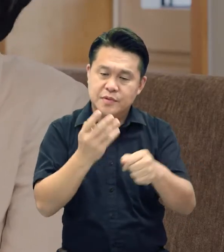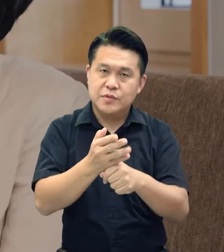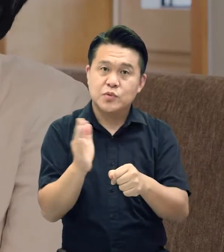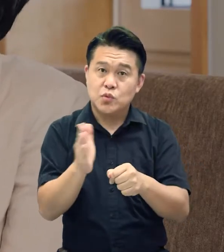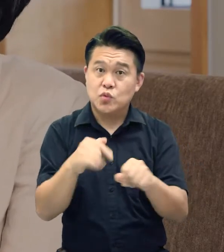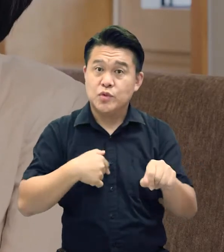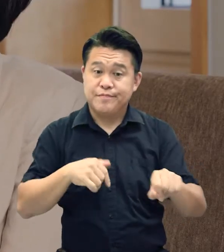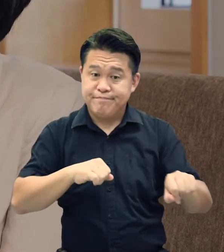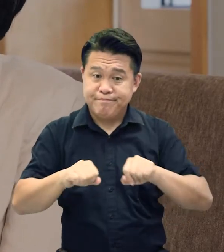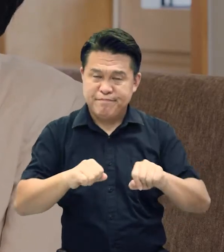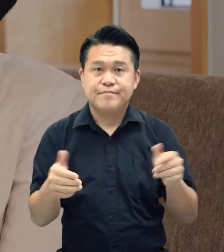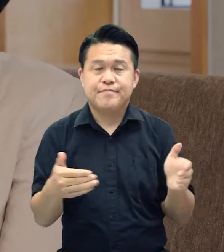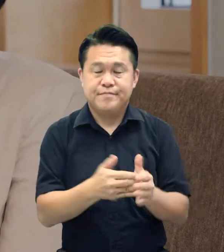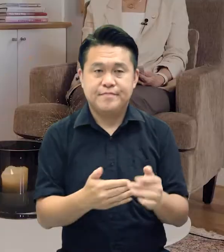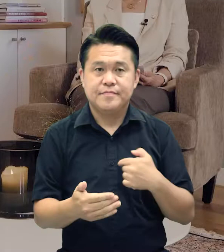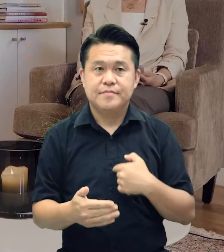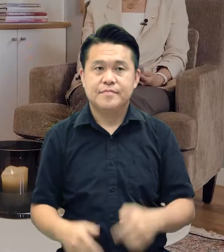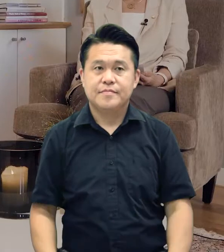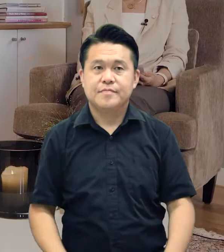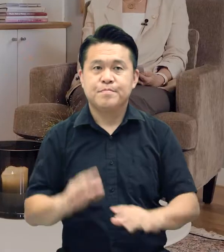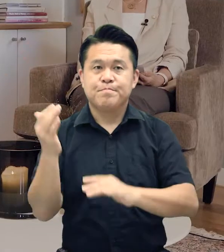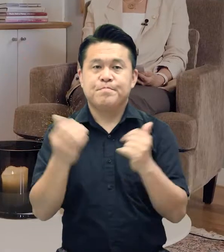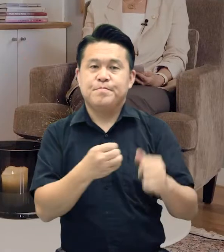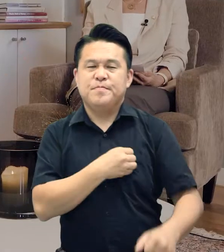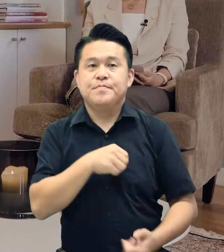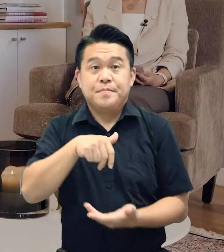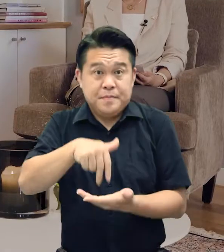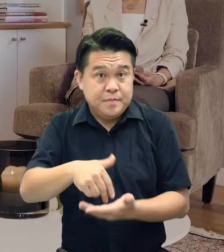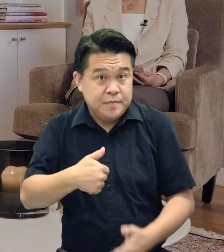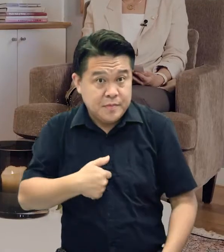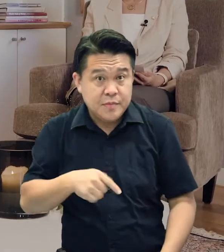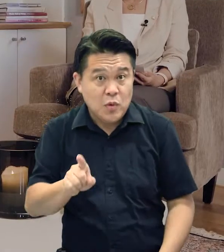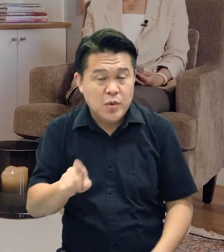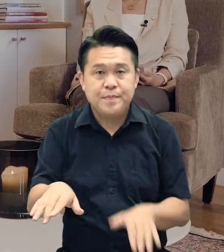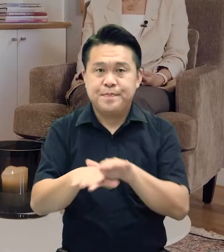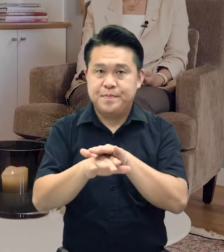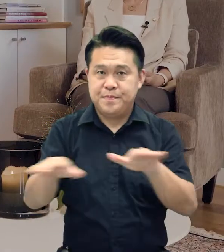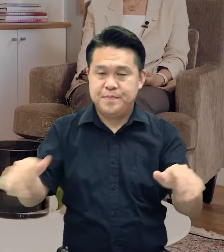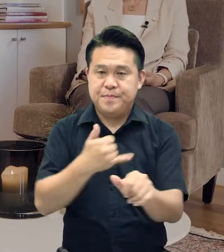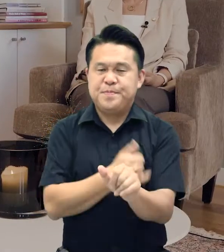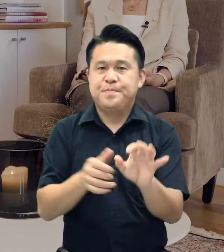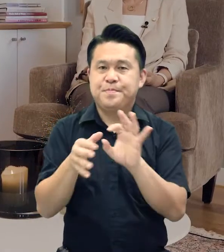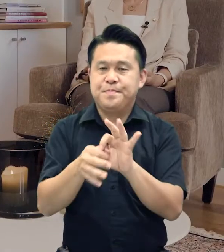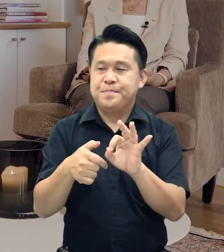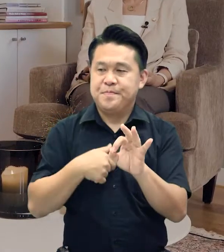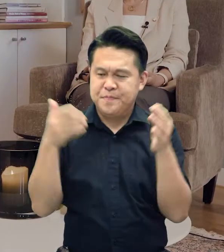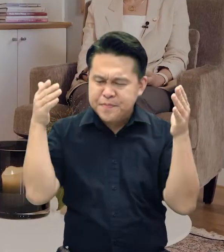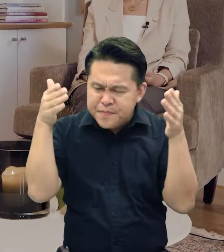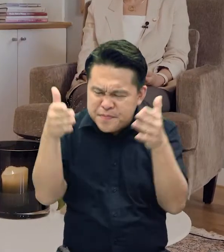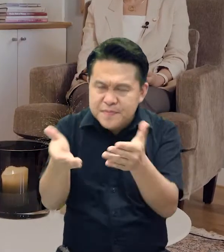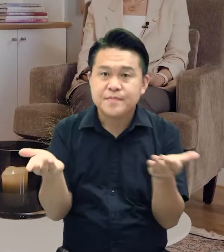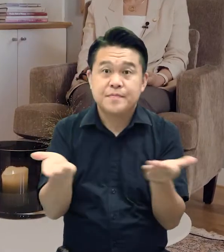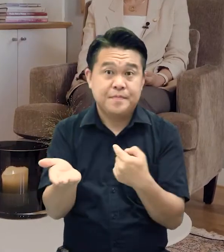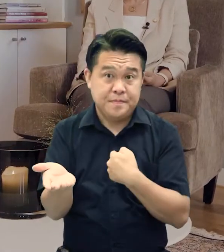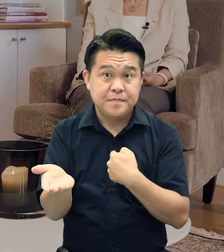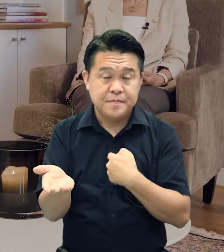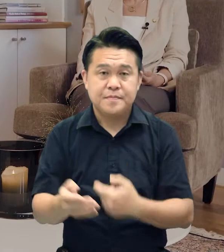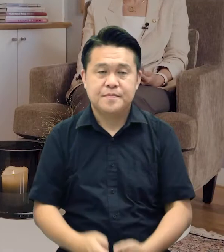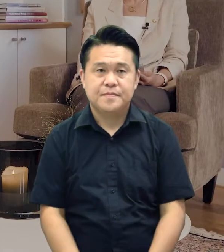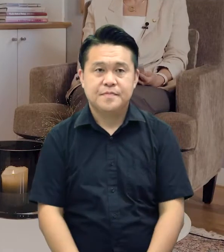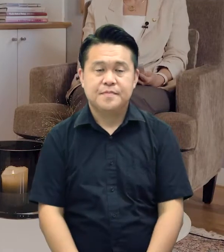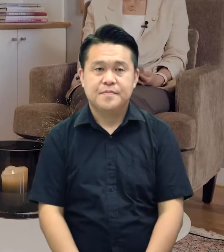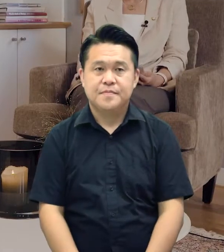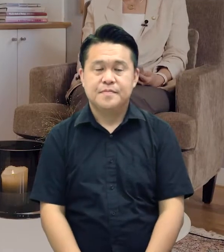for three or 4 years. As a member of National Assembly, my main focus is on gender equality and human